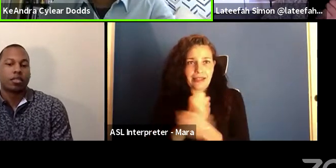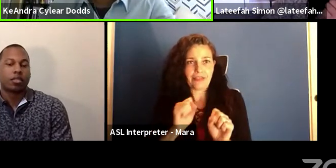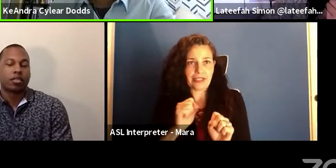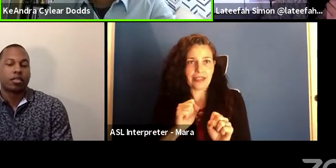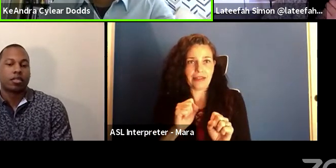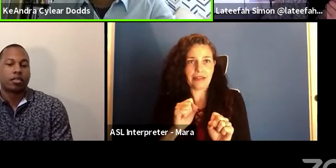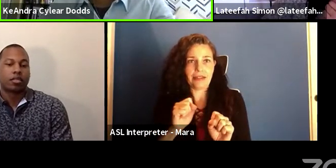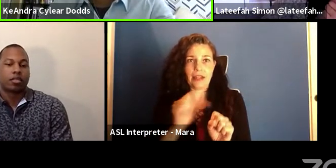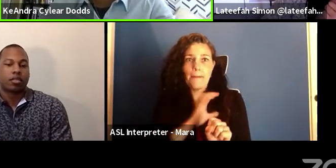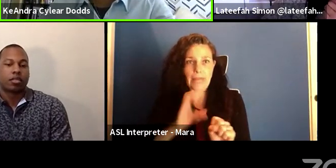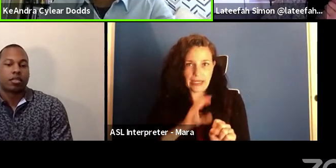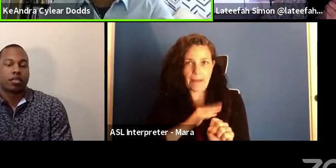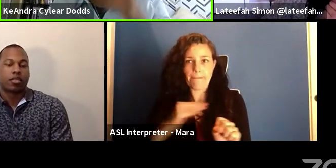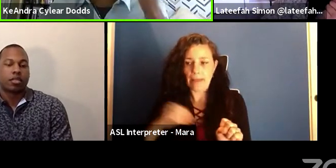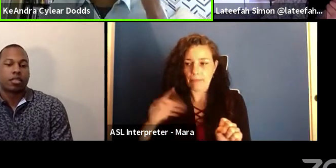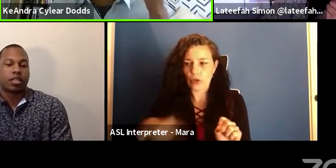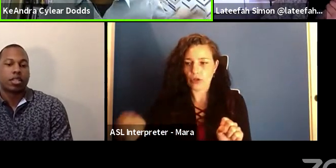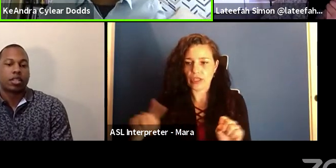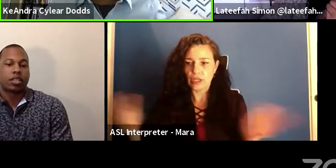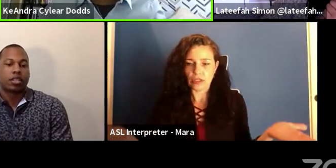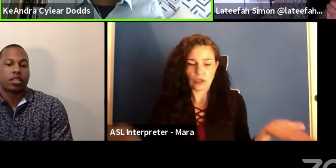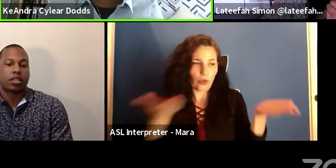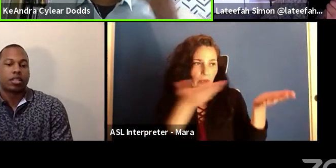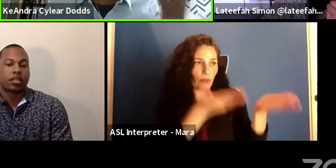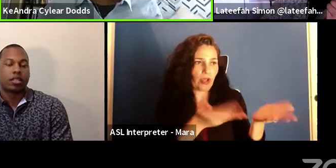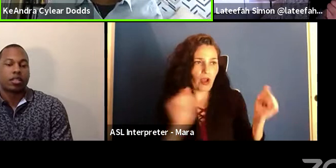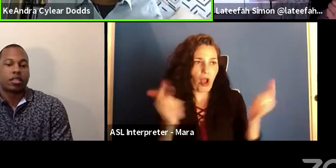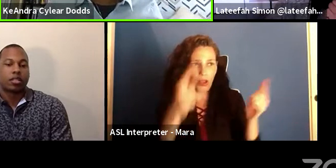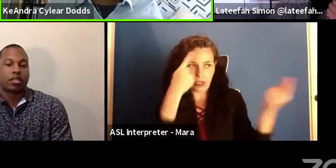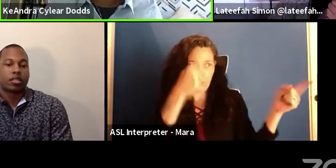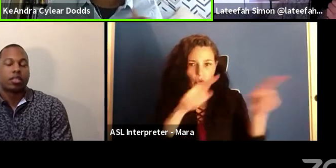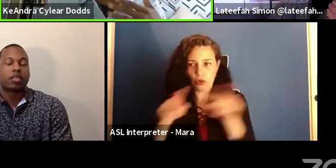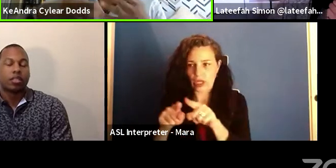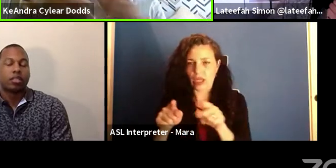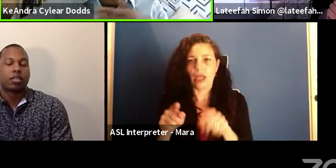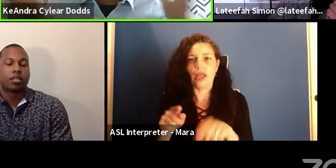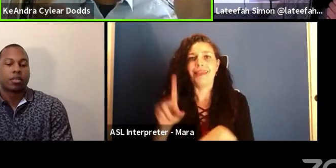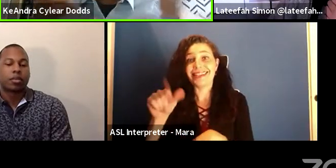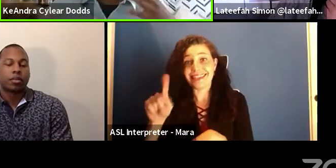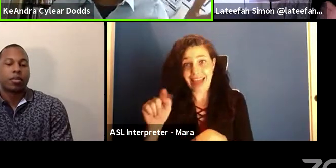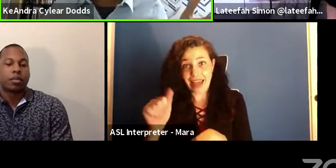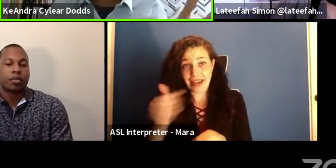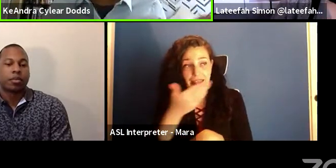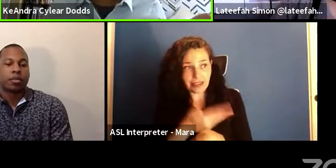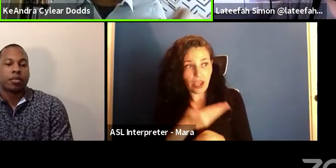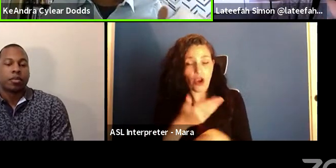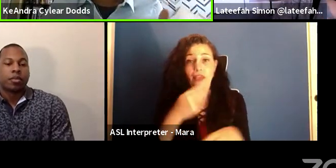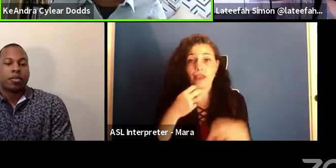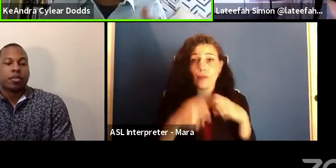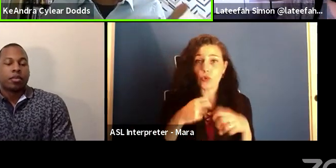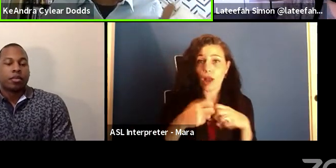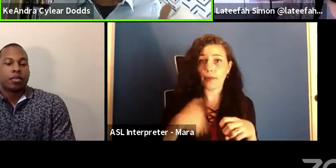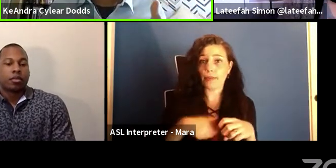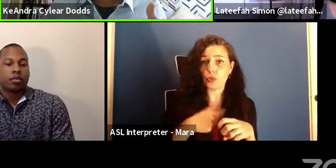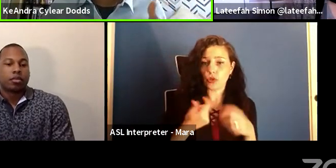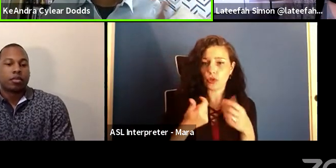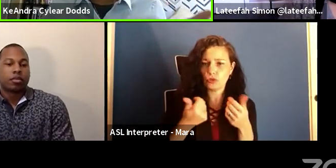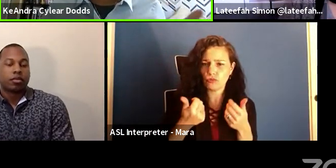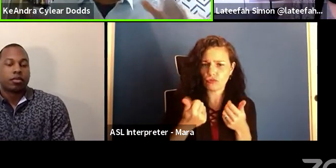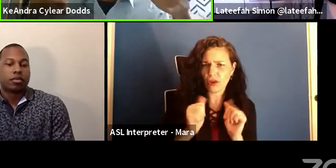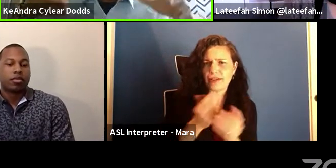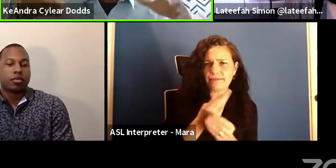level set so that we're all on the same page as far as like the data that exists, the problem we're trying to solve, that we're able to build that trust and